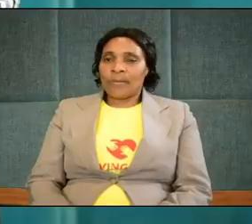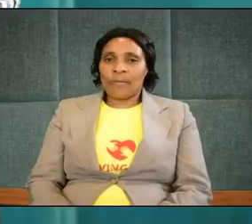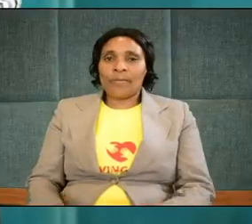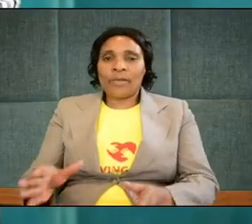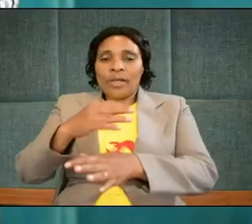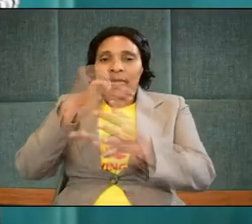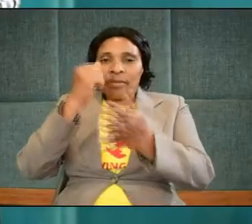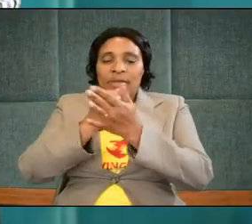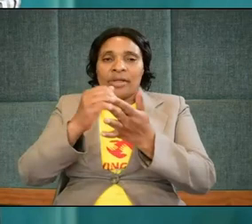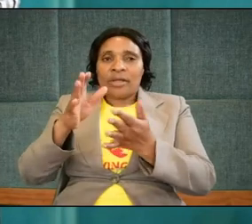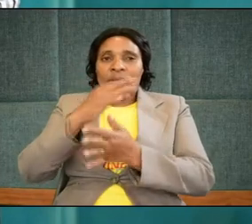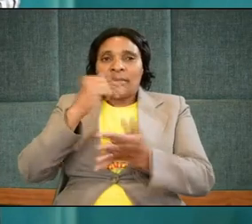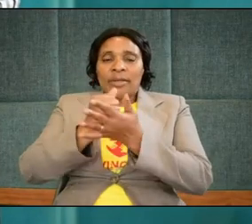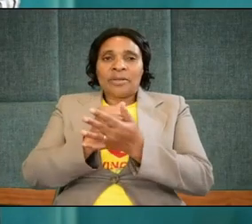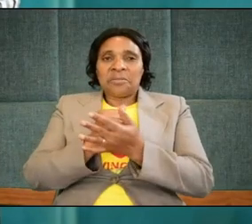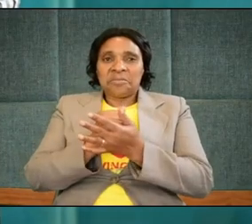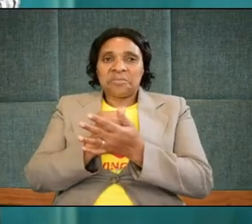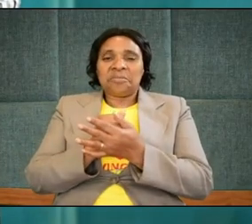Amen.